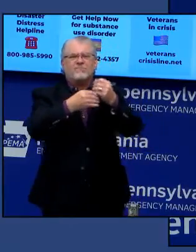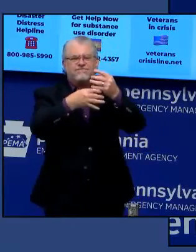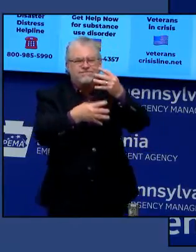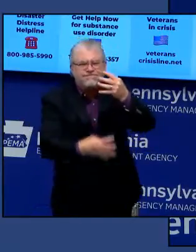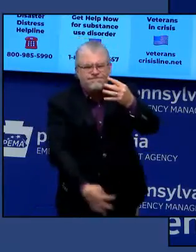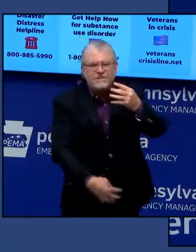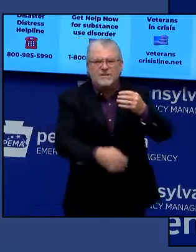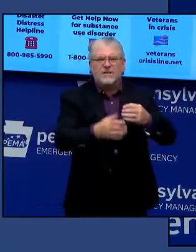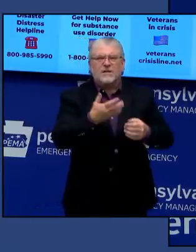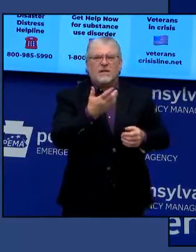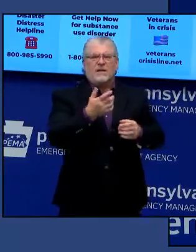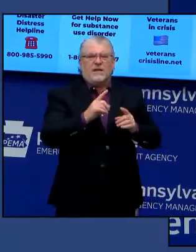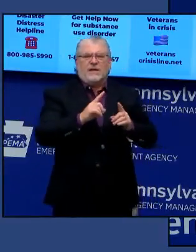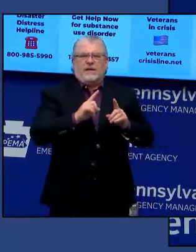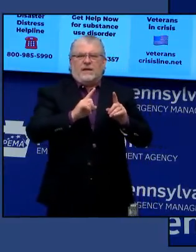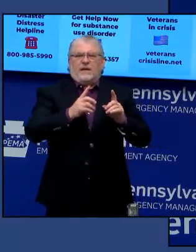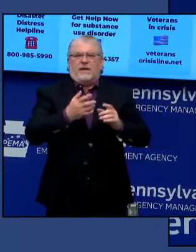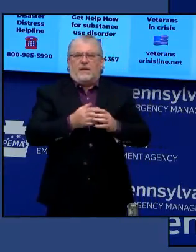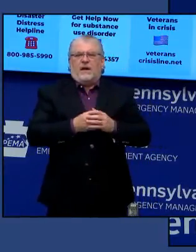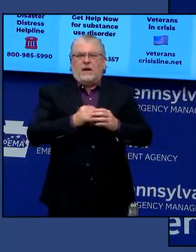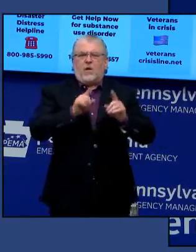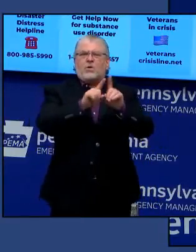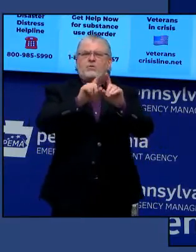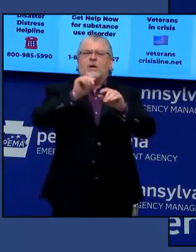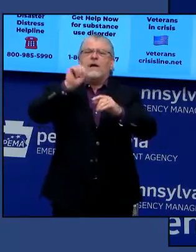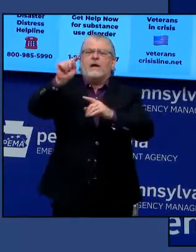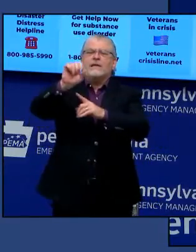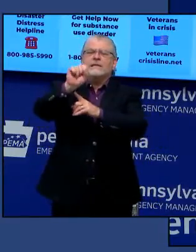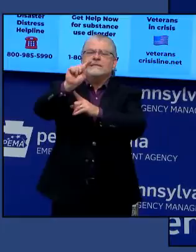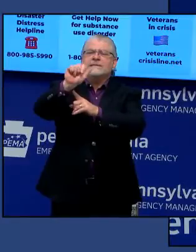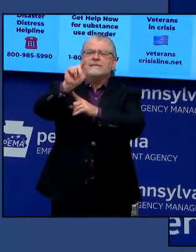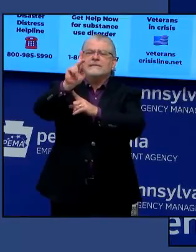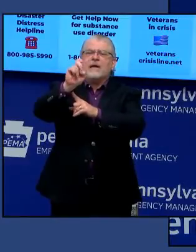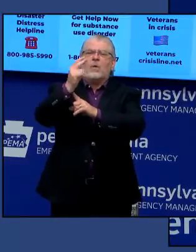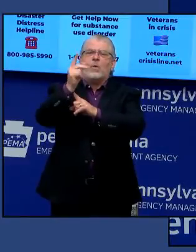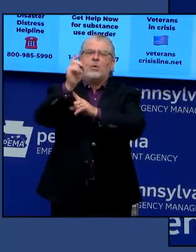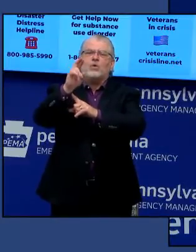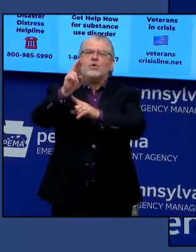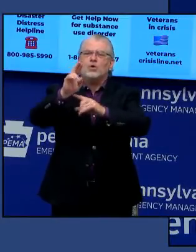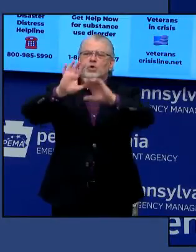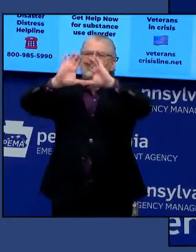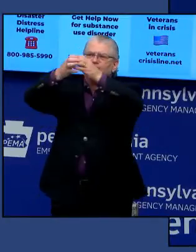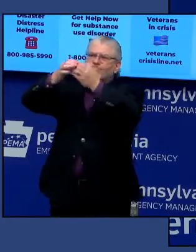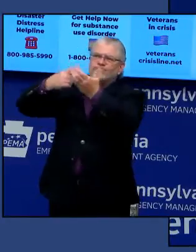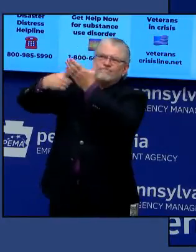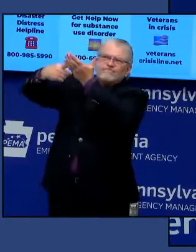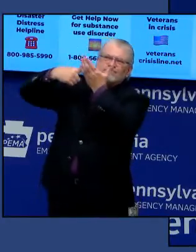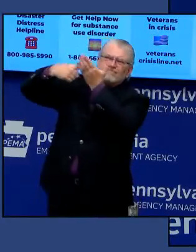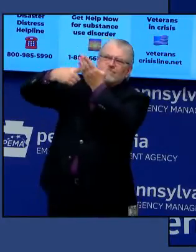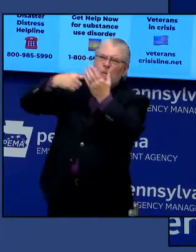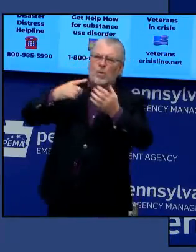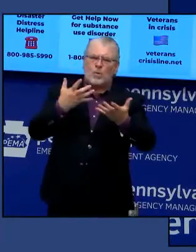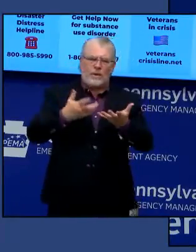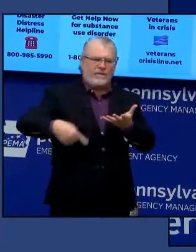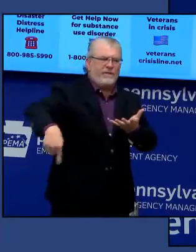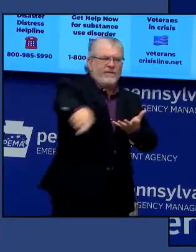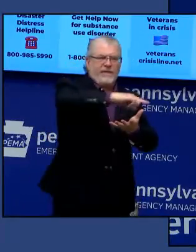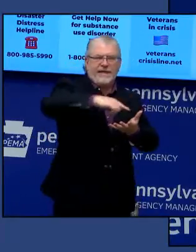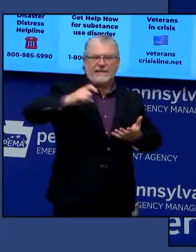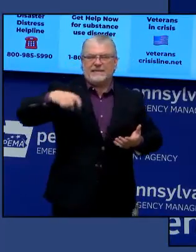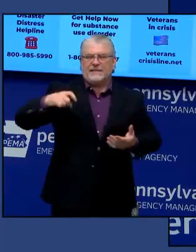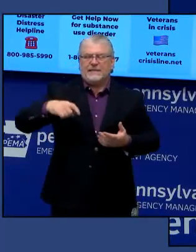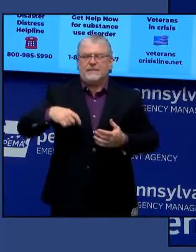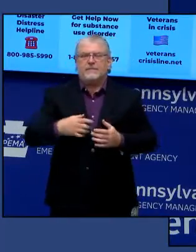make sure that we are tracking this and reporting it accurately. As we've said, we have more than 40,000 cases